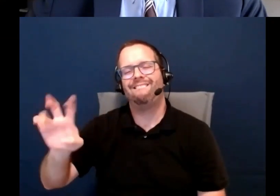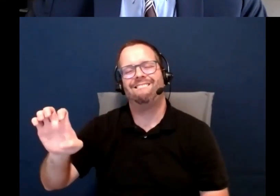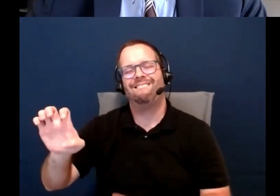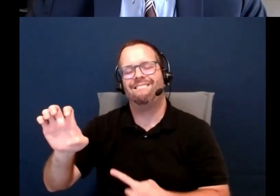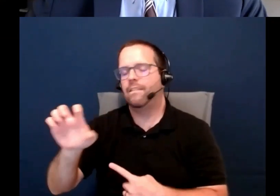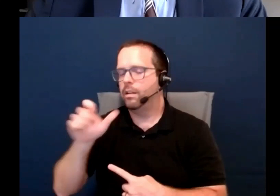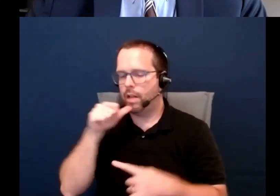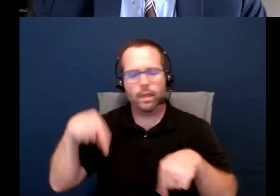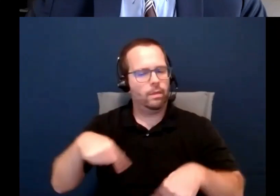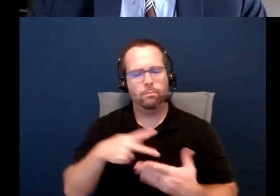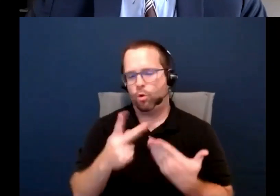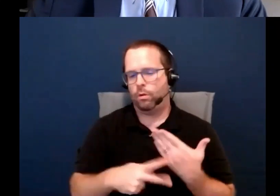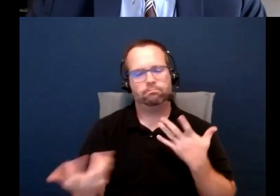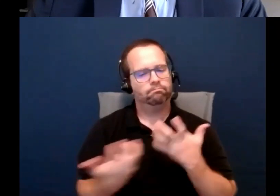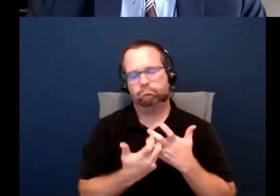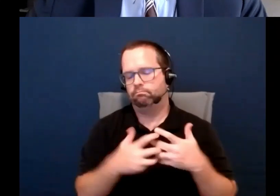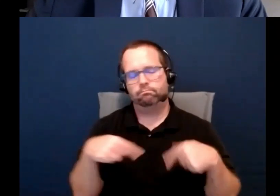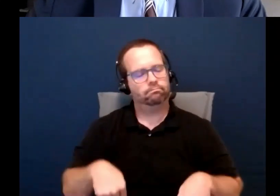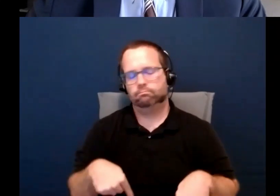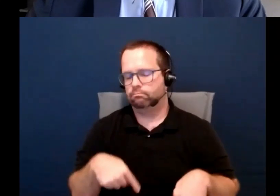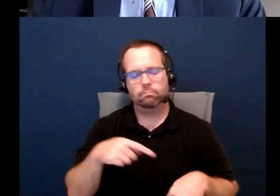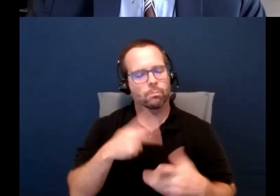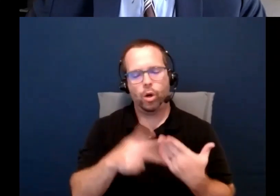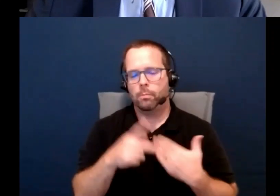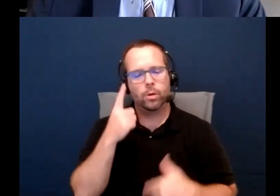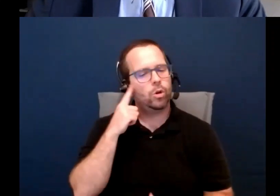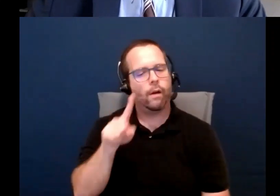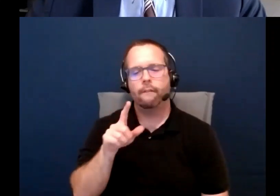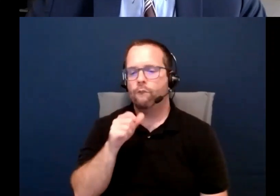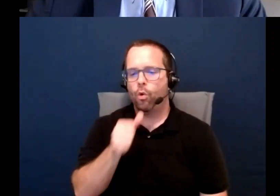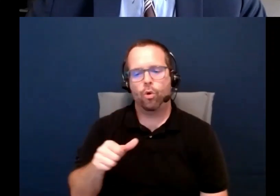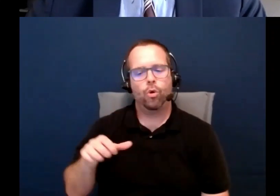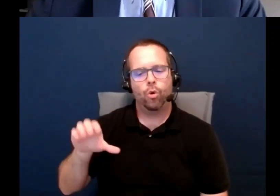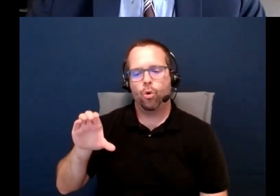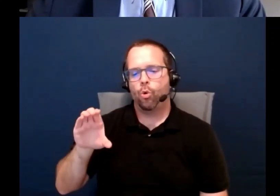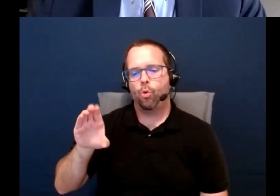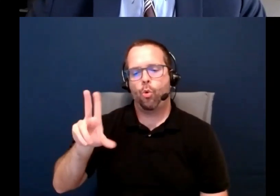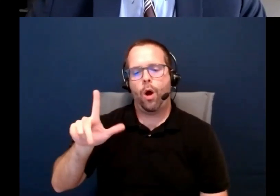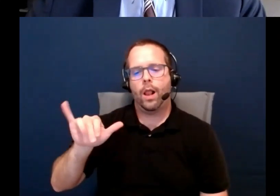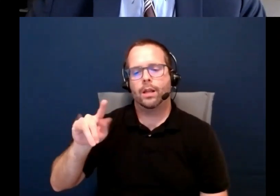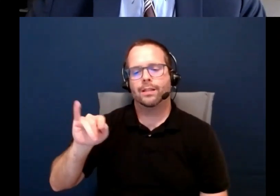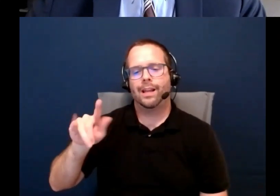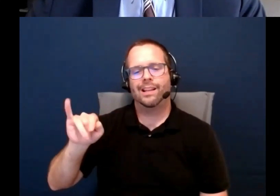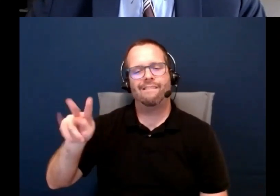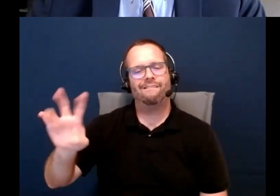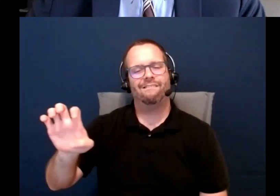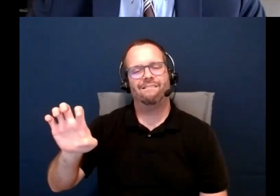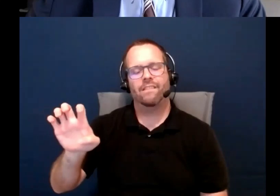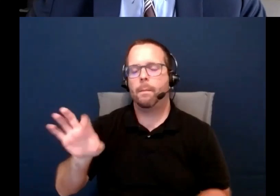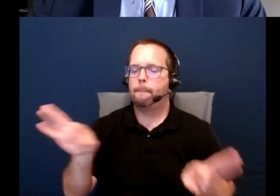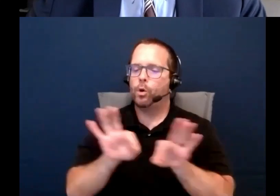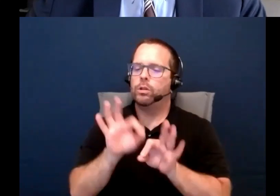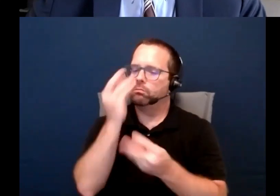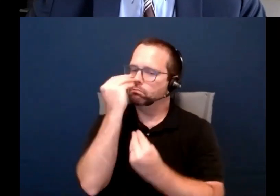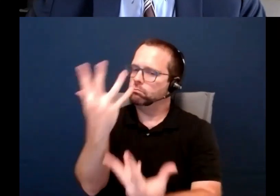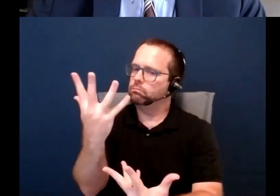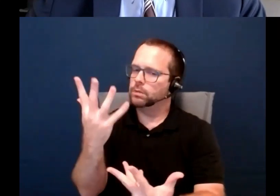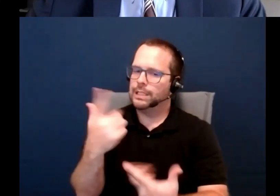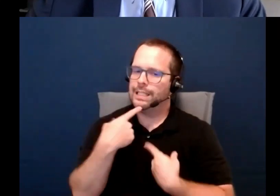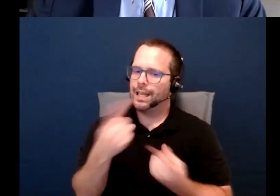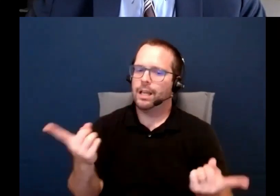qualitative work. And I think that it's better if we just put that out there and say that so that people don't